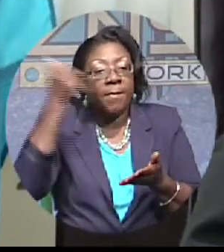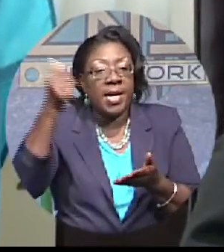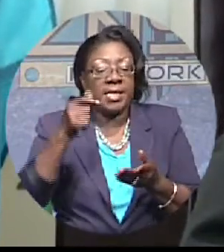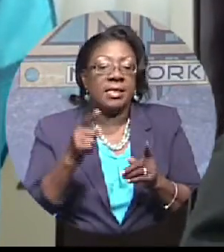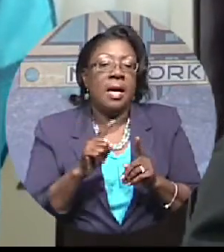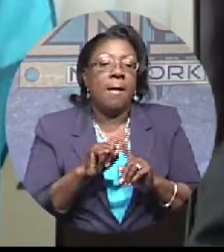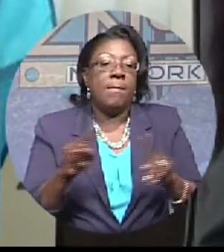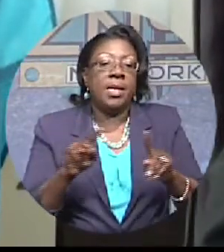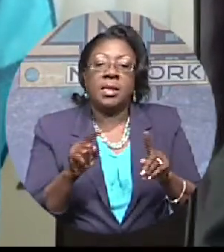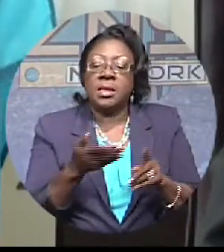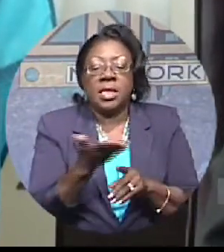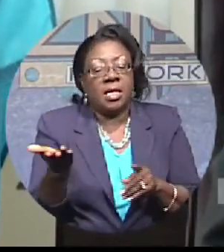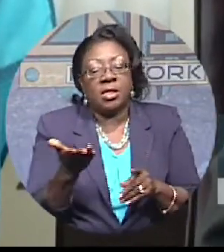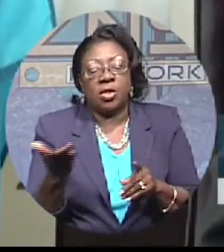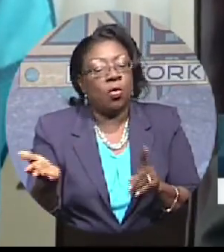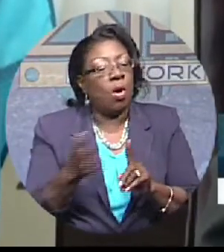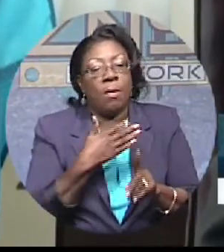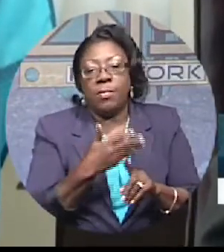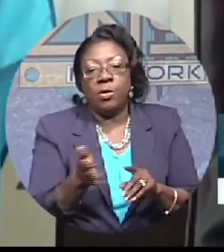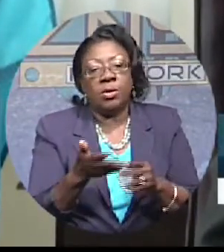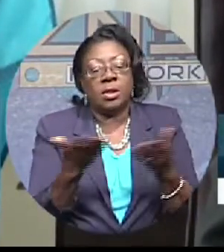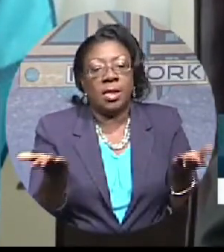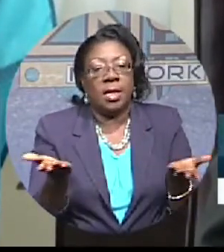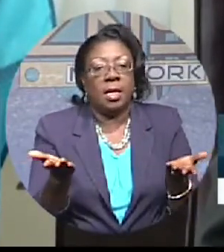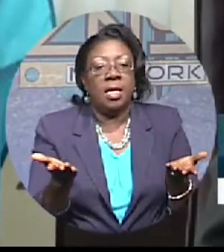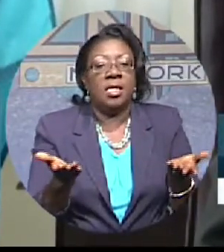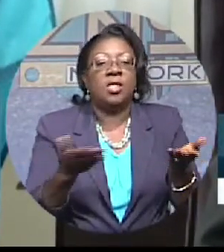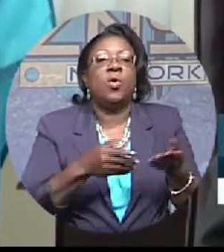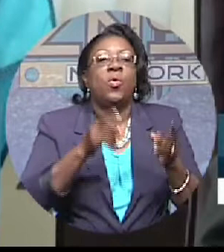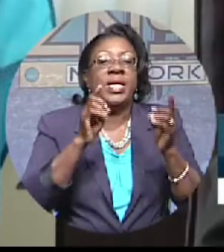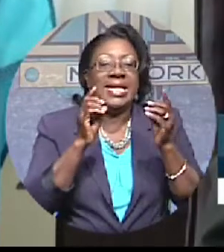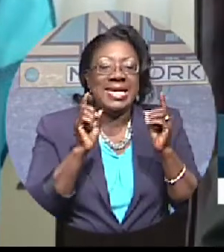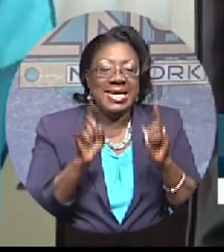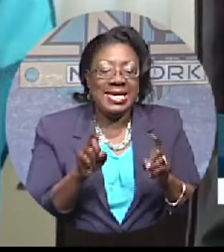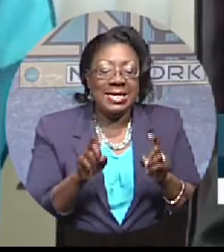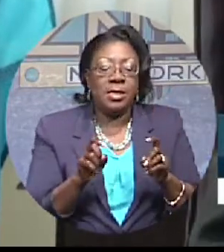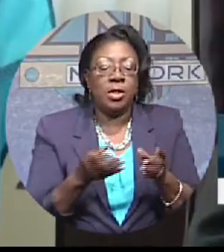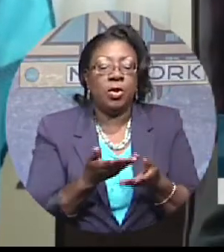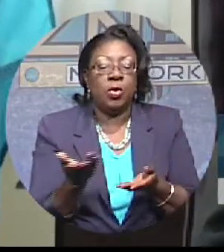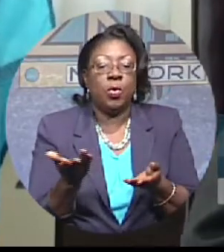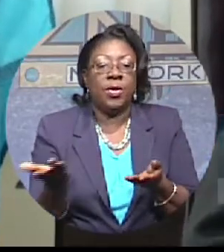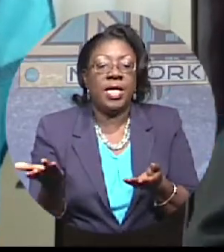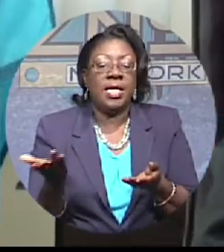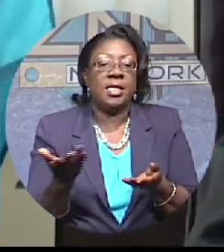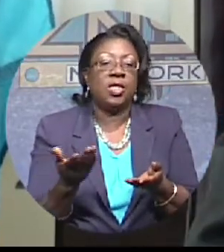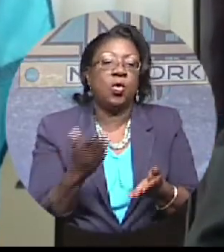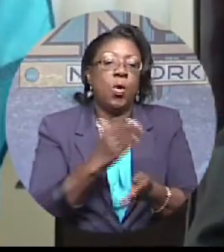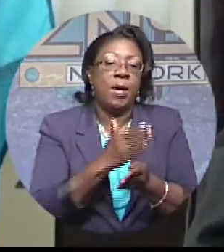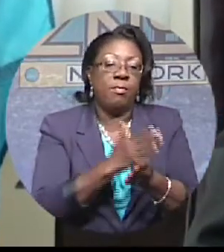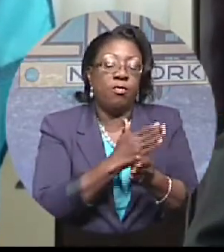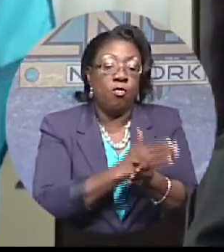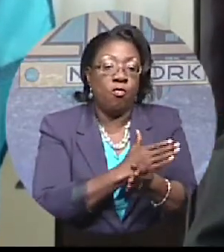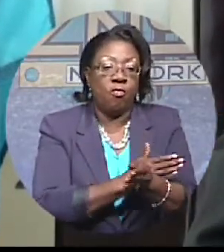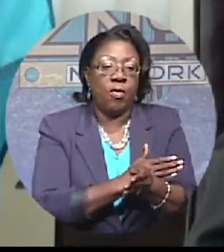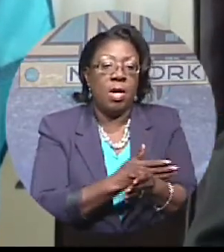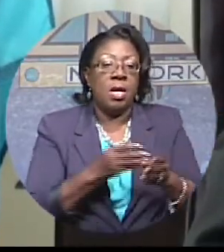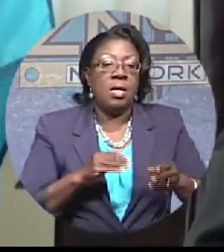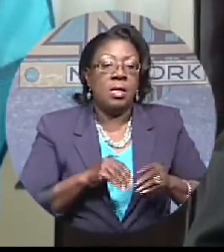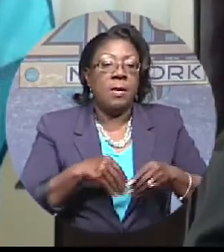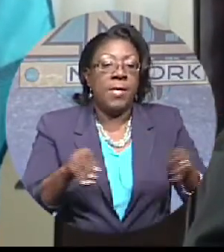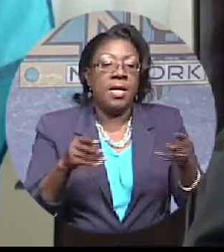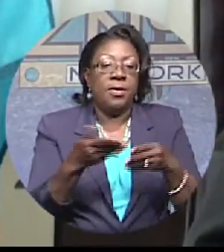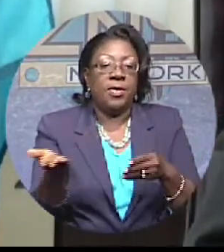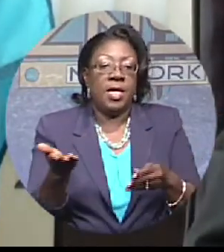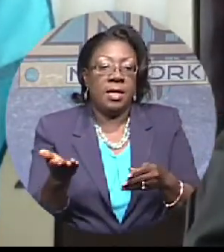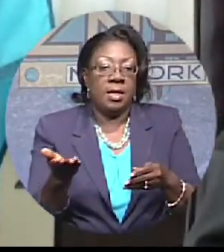inhumane. And so obviously you need to do things to improve the security and the safety of the people. The main thing I'm concentrating on is to make sure